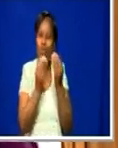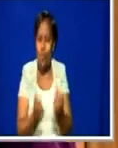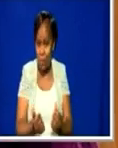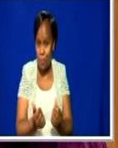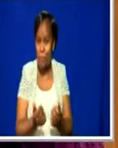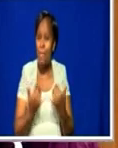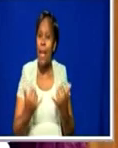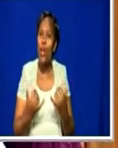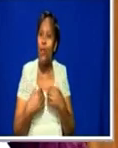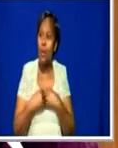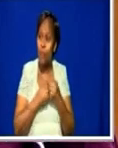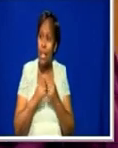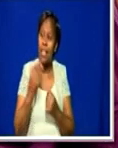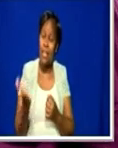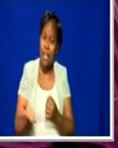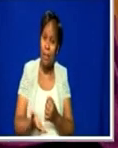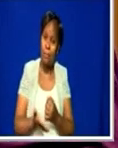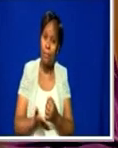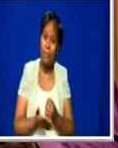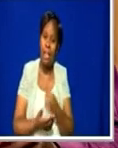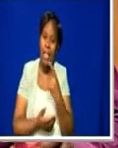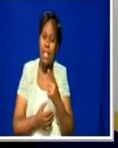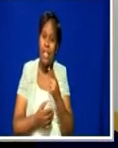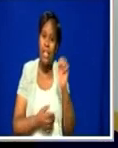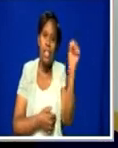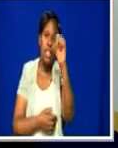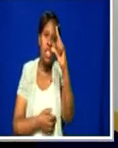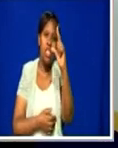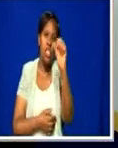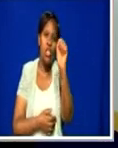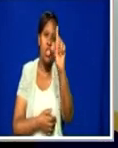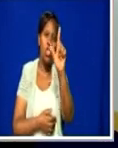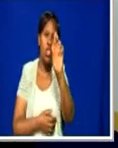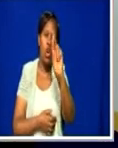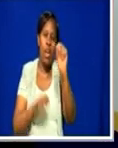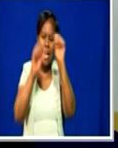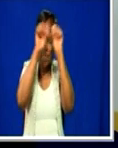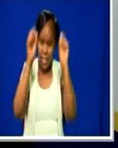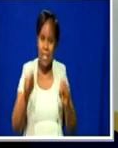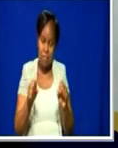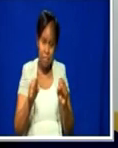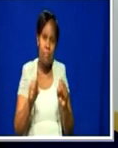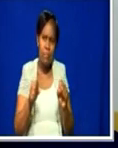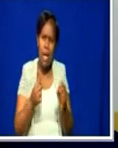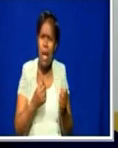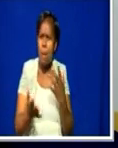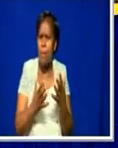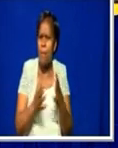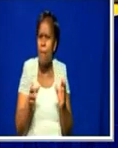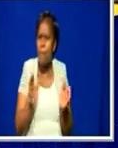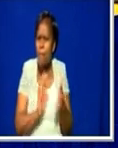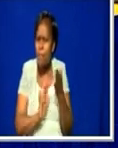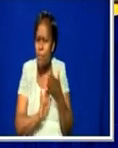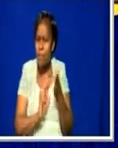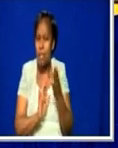here you with us. Of course, you said this is the solar solar system. Now Yes. maybe very very fast.